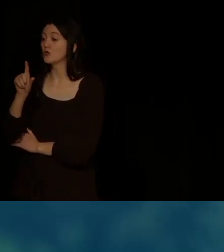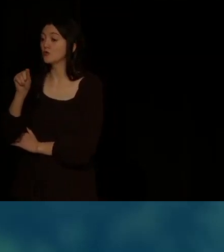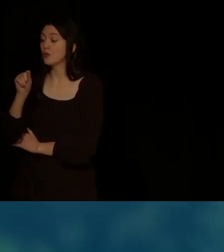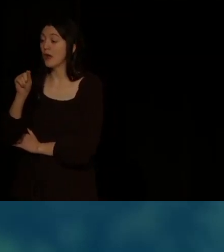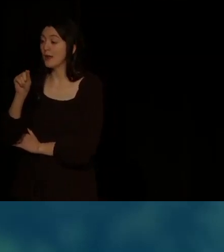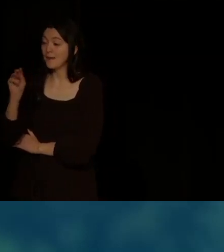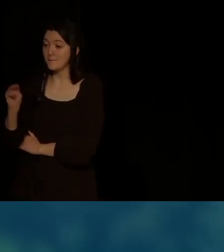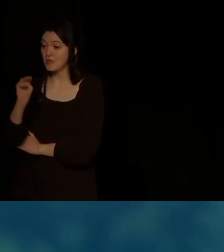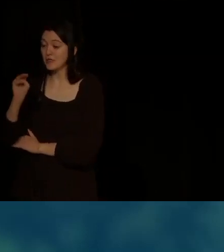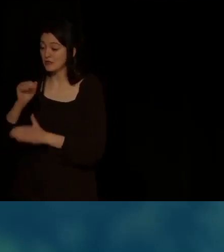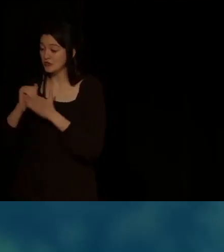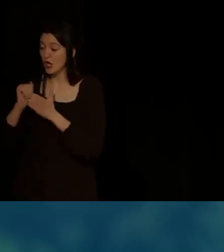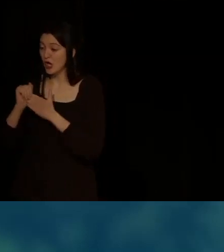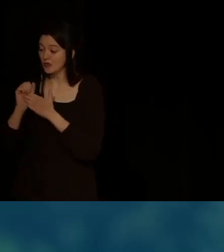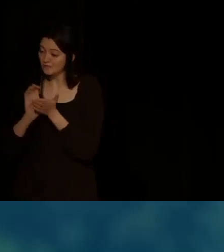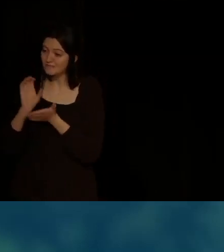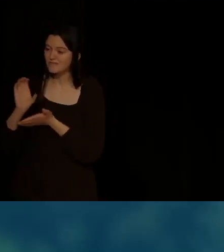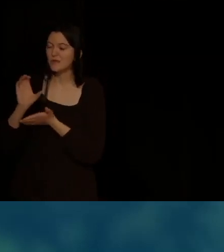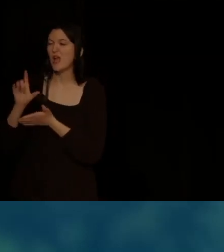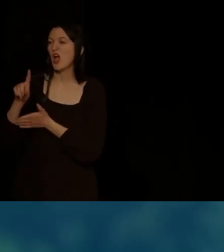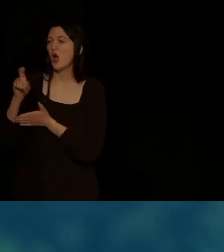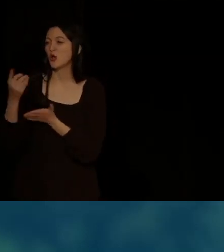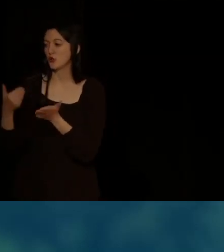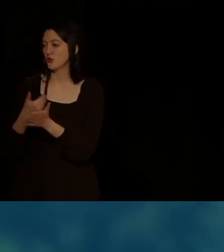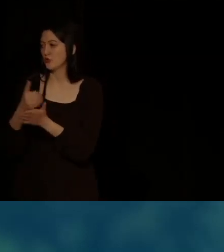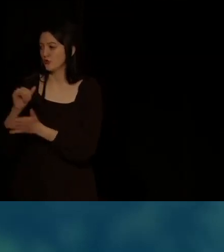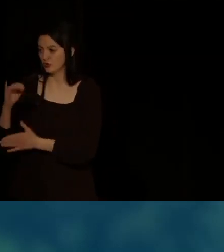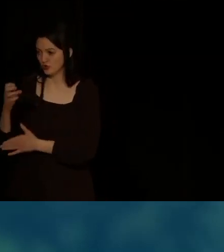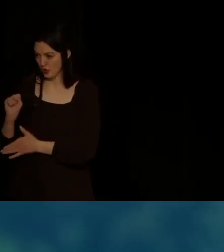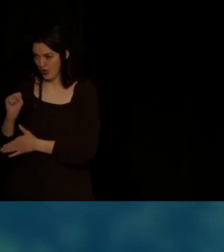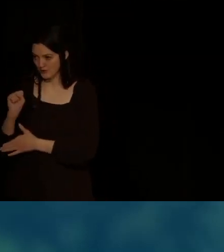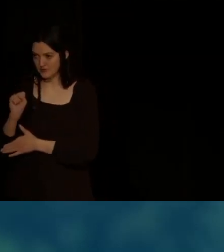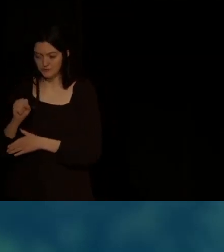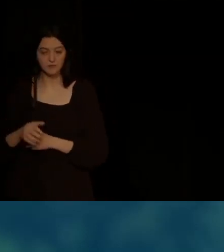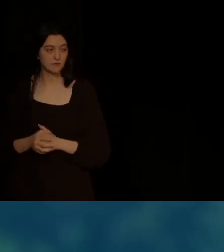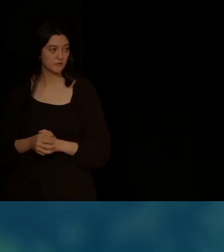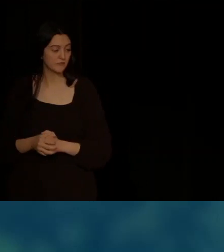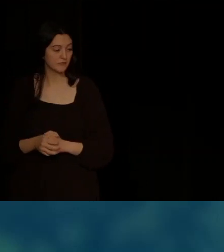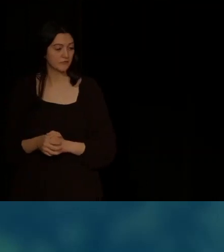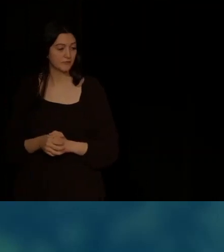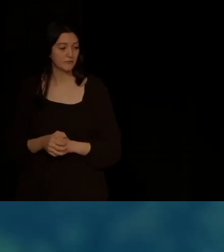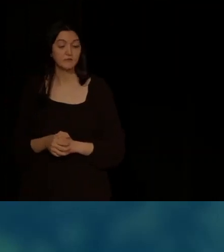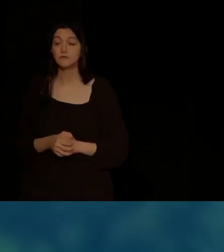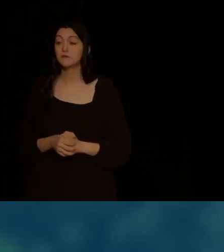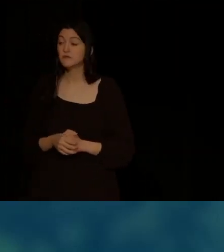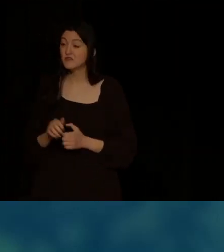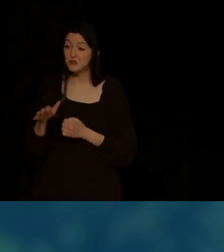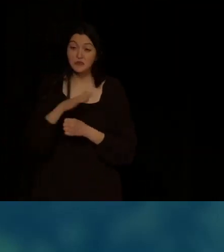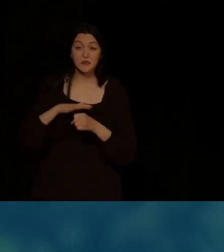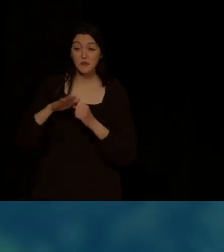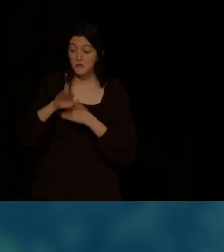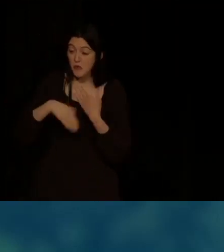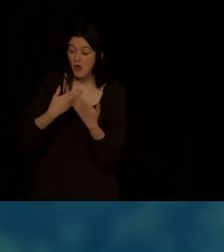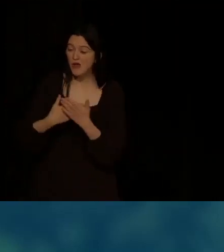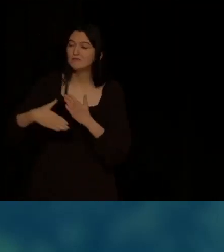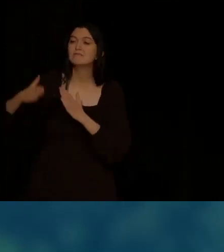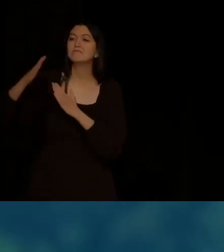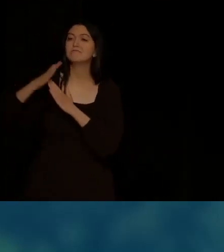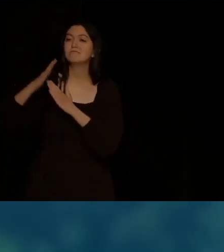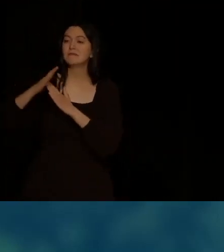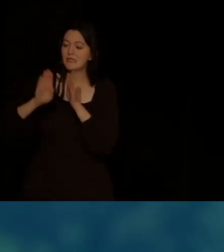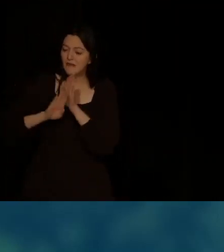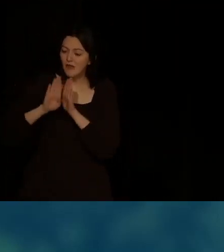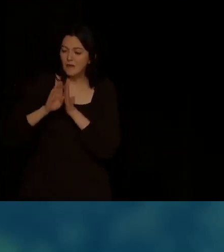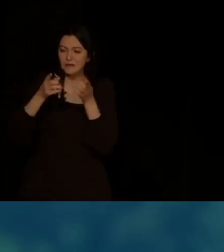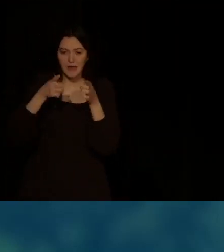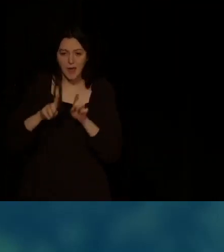investment bringing 100 new jobs to North St. Louis County. All of these are just the highlights of the developments that are